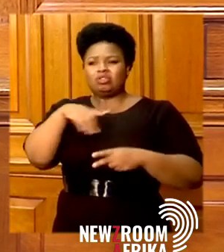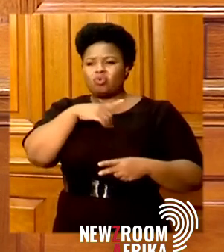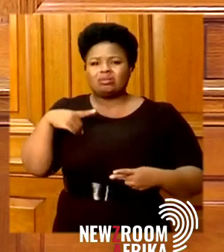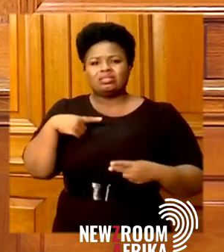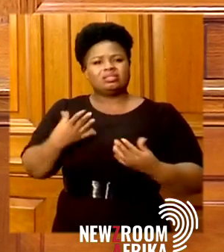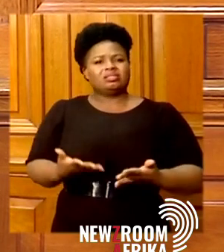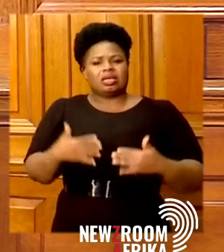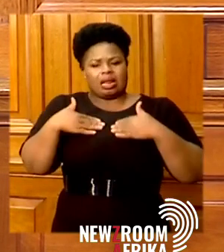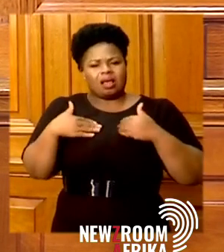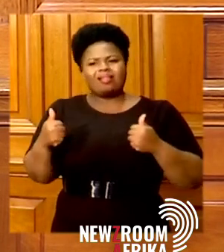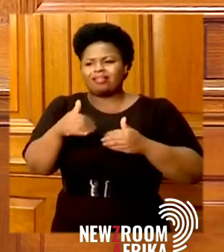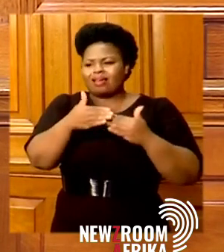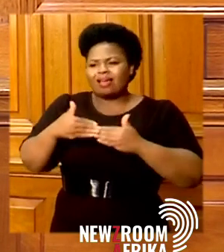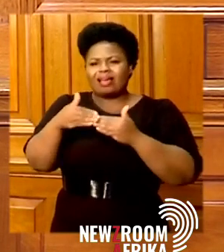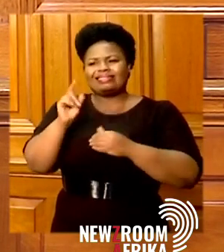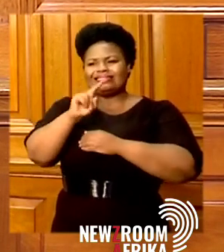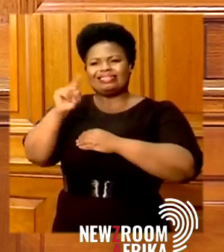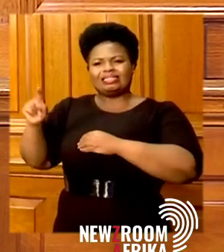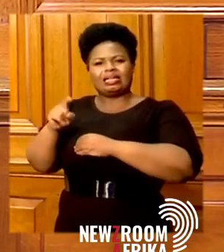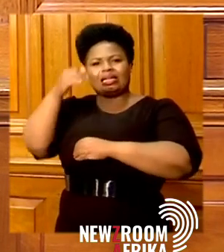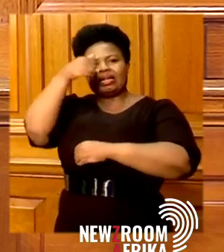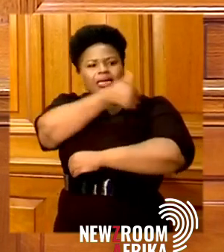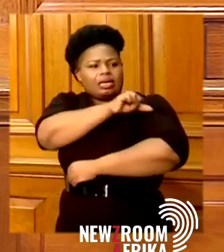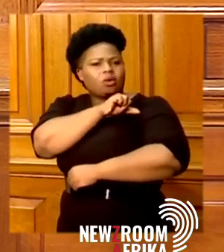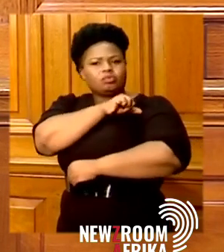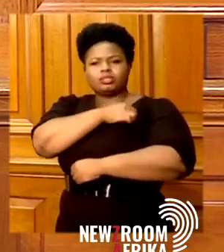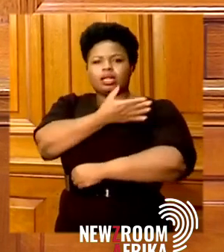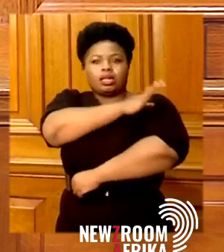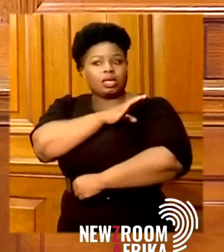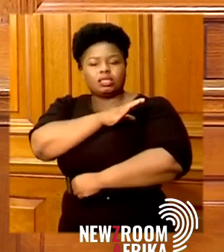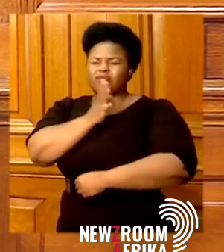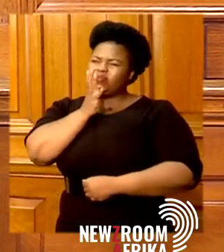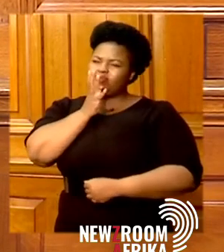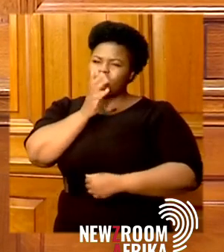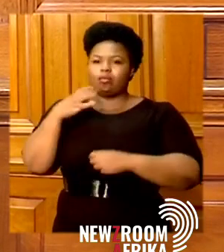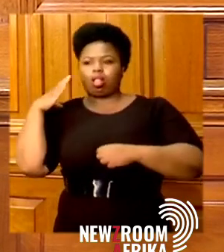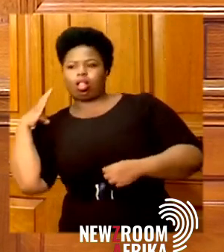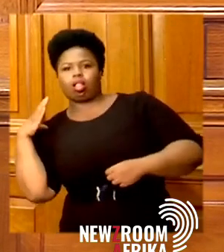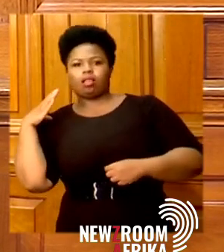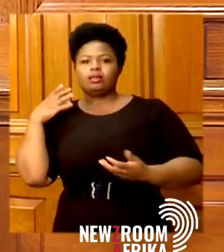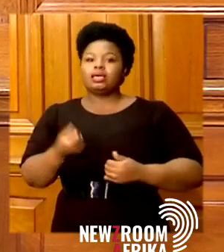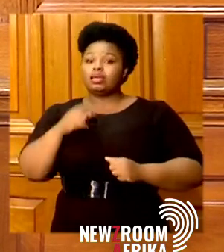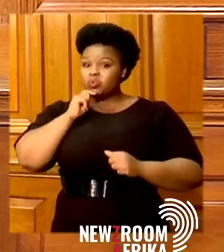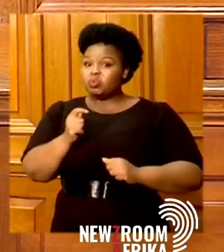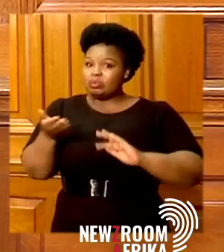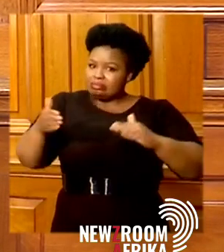to greater loss of life. Therefore, social distancing is even more